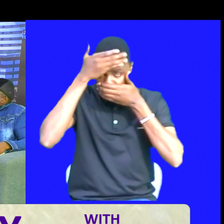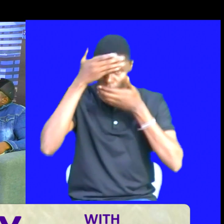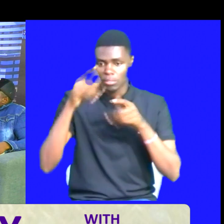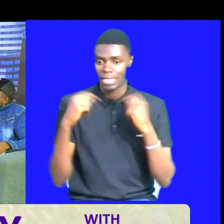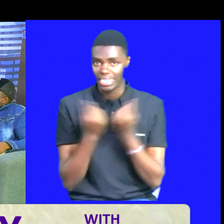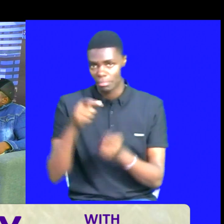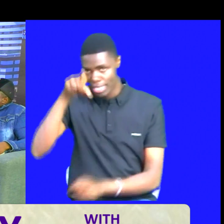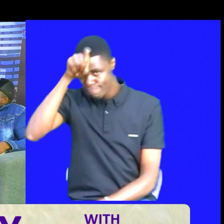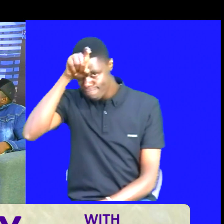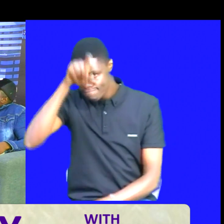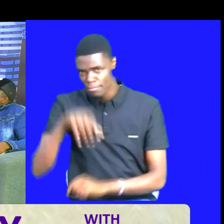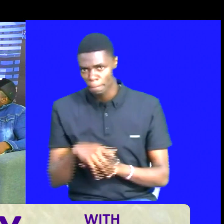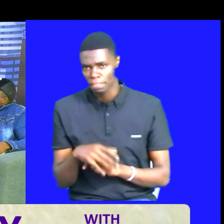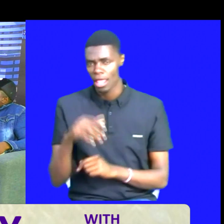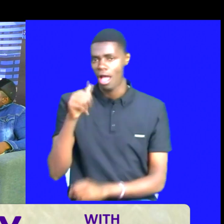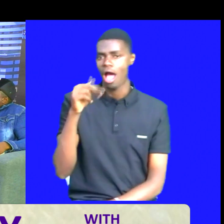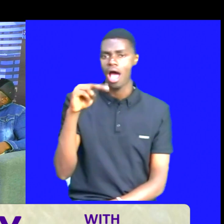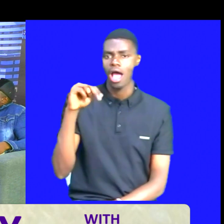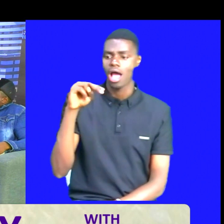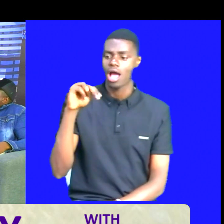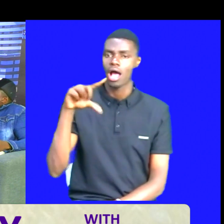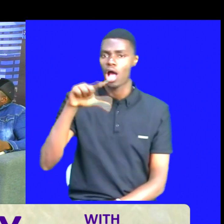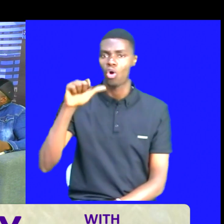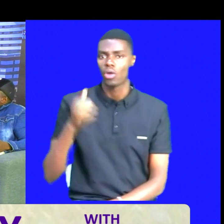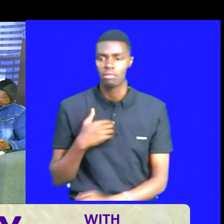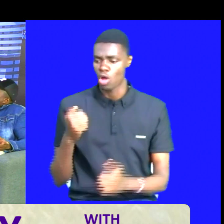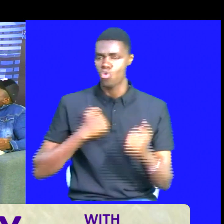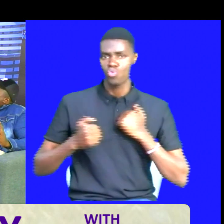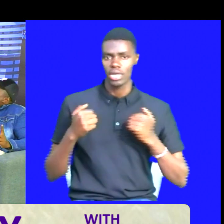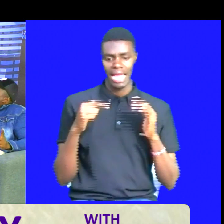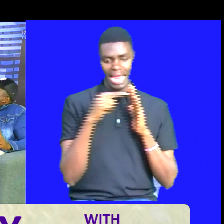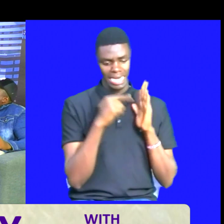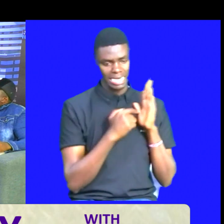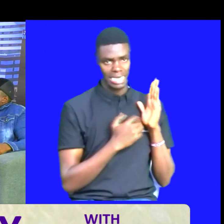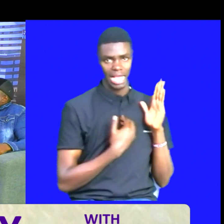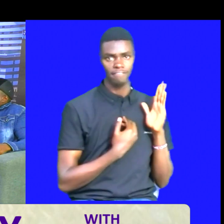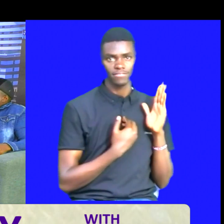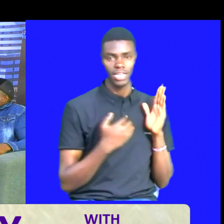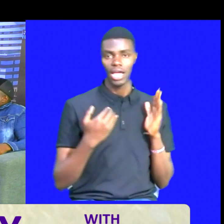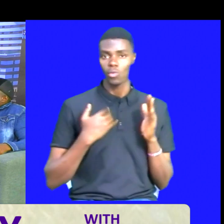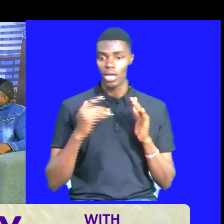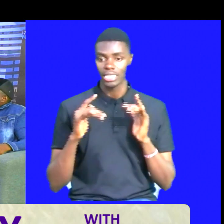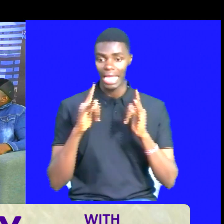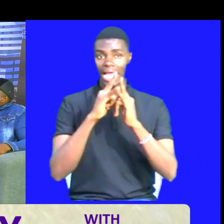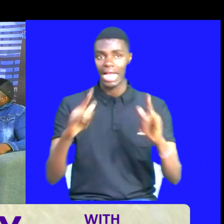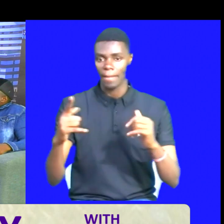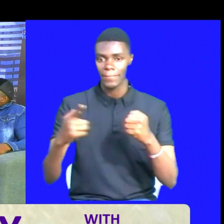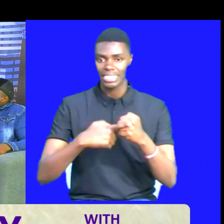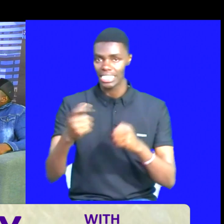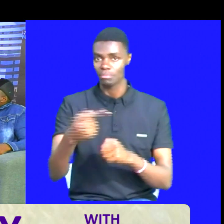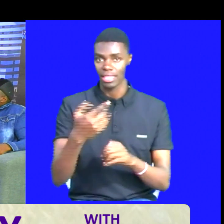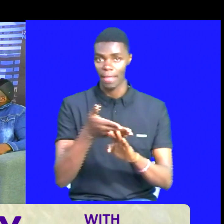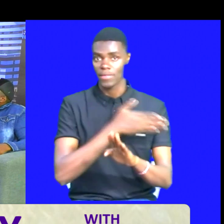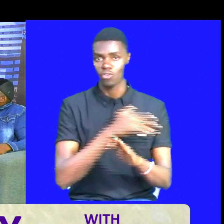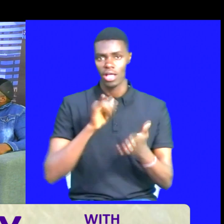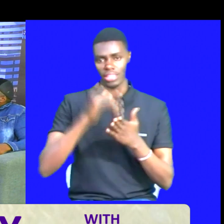Egypt, Angola, and Right. even Rwanda. Right. They have their leagues, and even they were in the camp 6 months Before. before. That's why